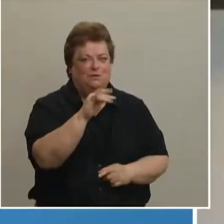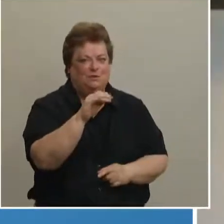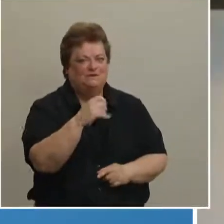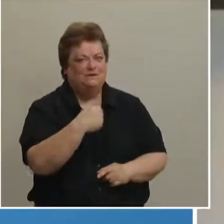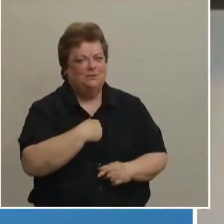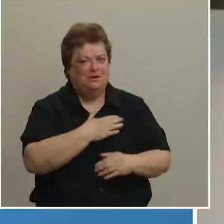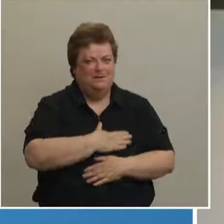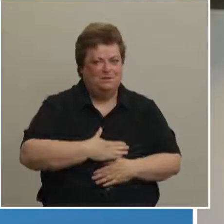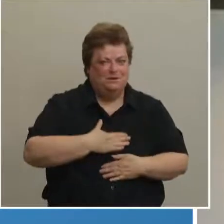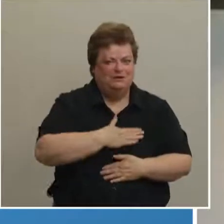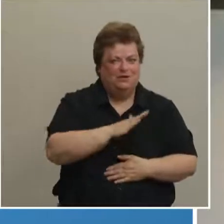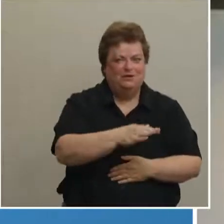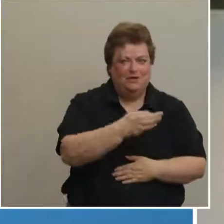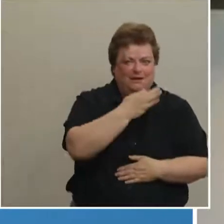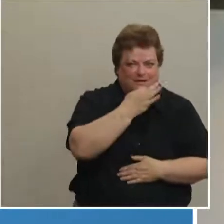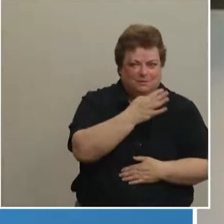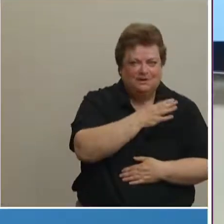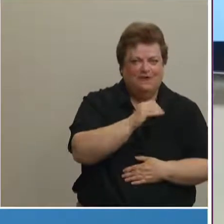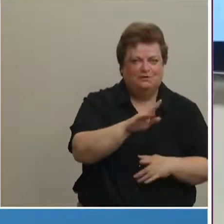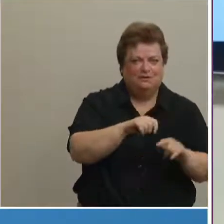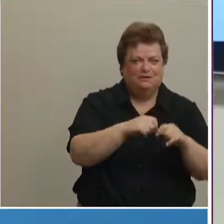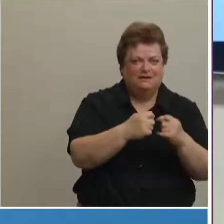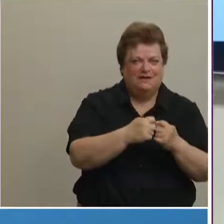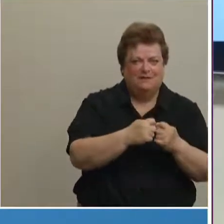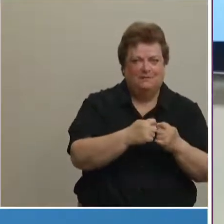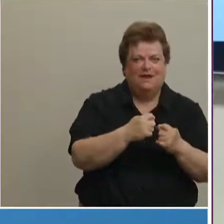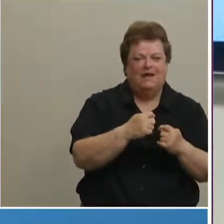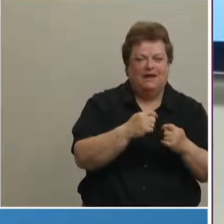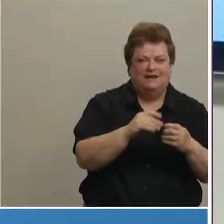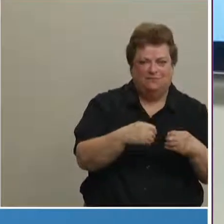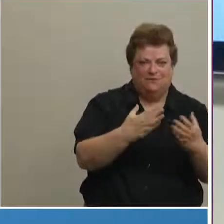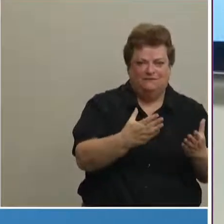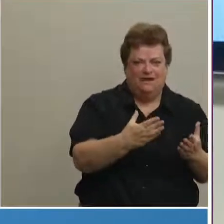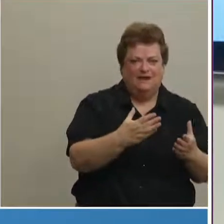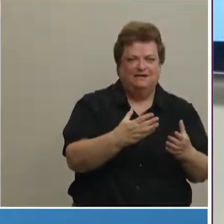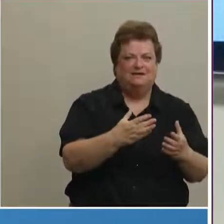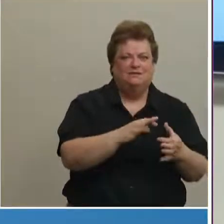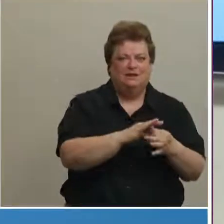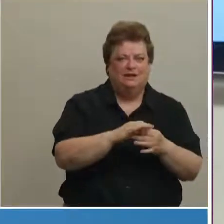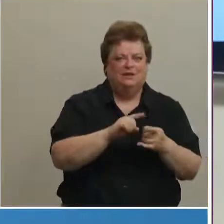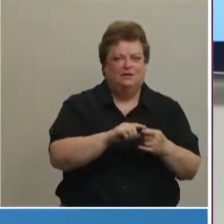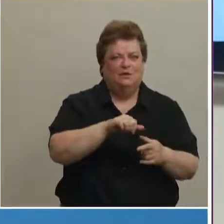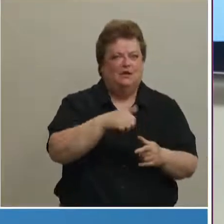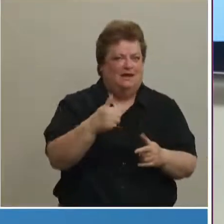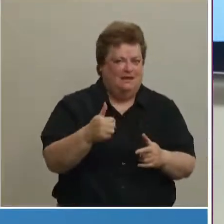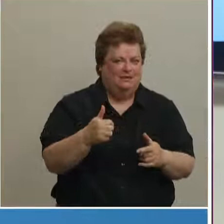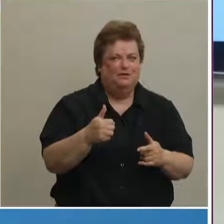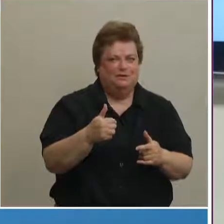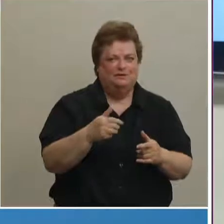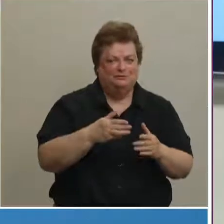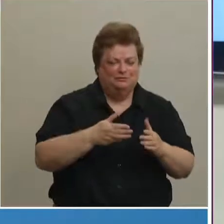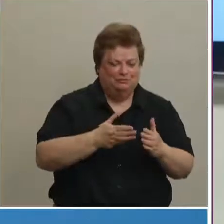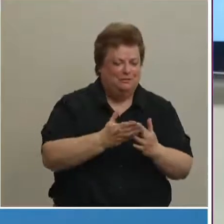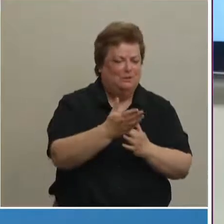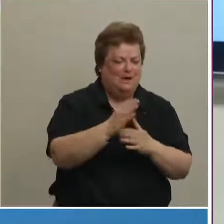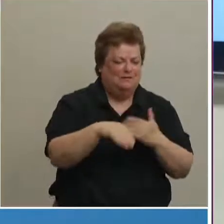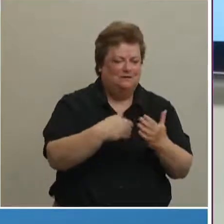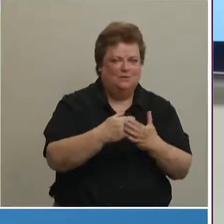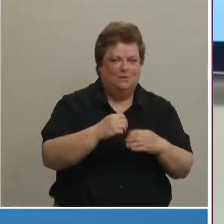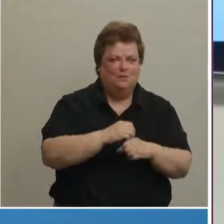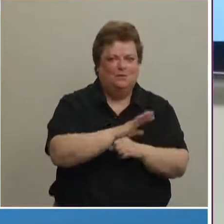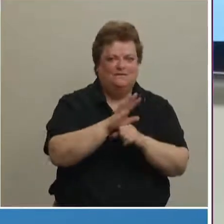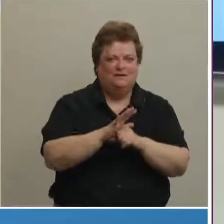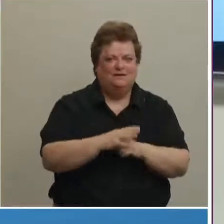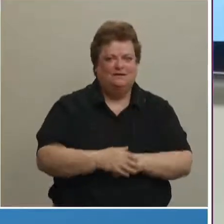the expertise you and your team have provided related to this and other initiatives throughout the pandemic. Thanks,